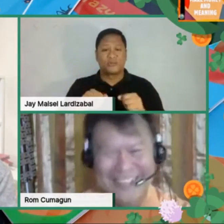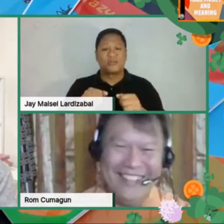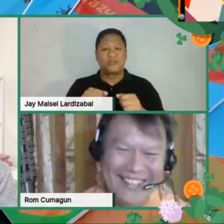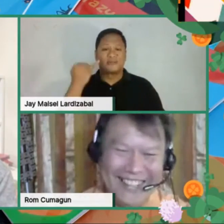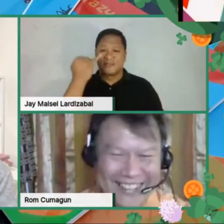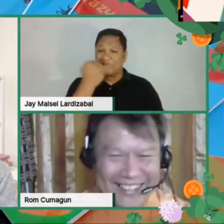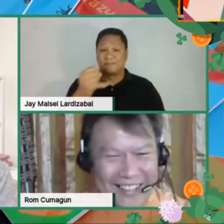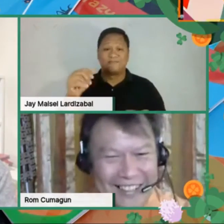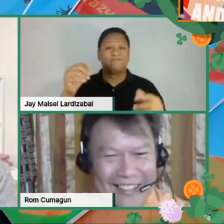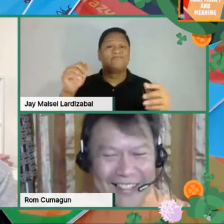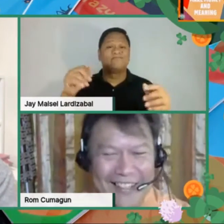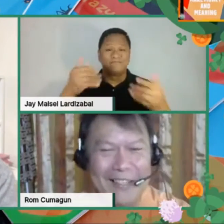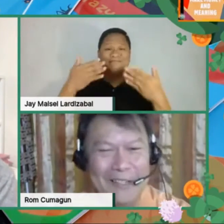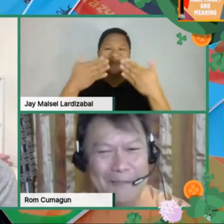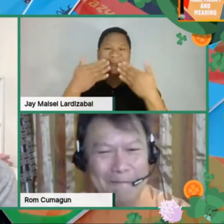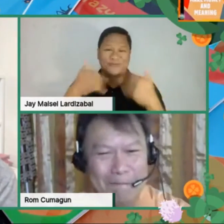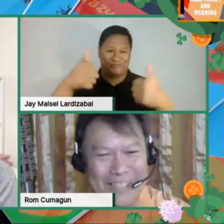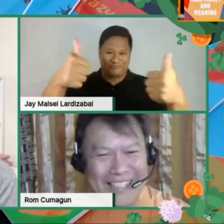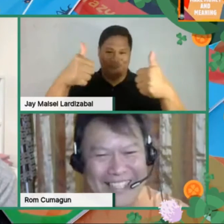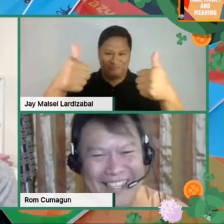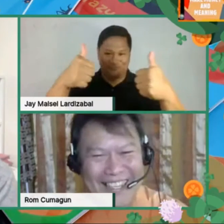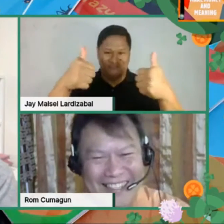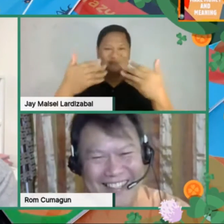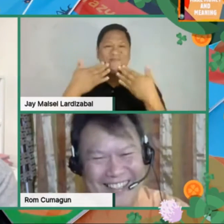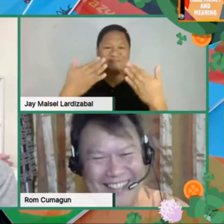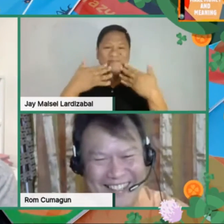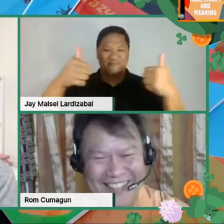you. Thank you, Uh, Jay.